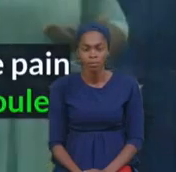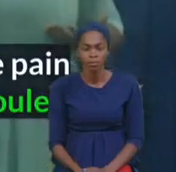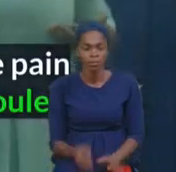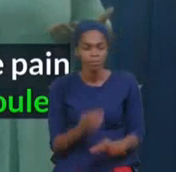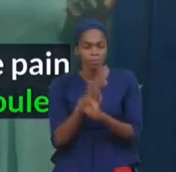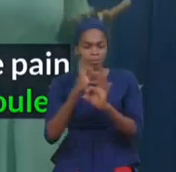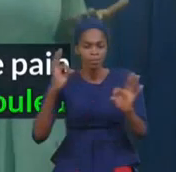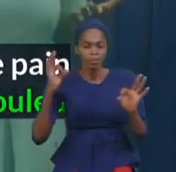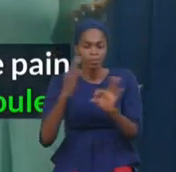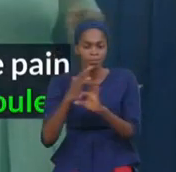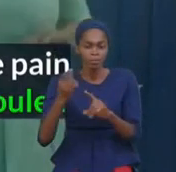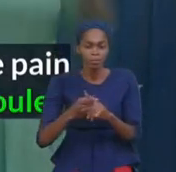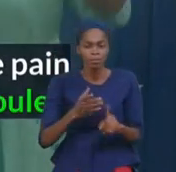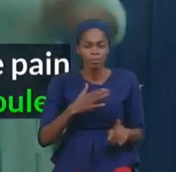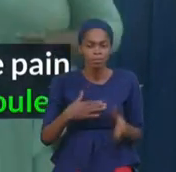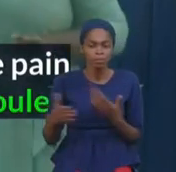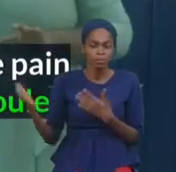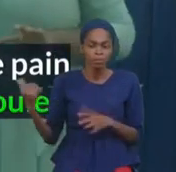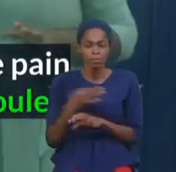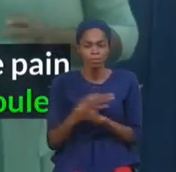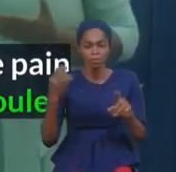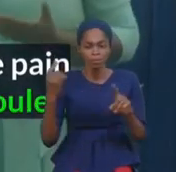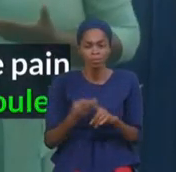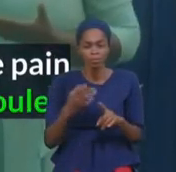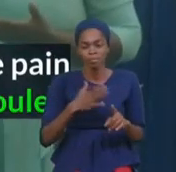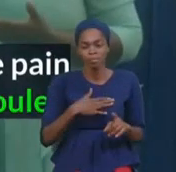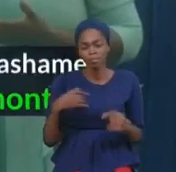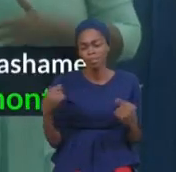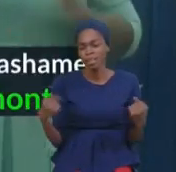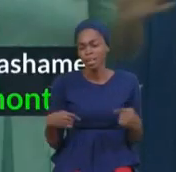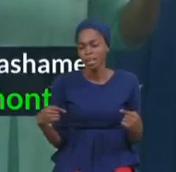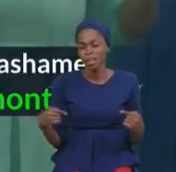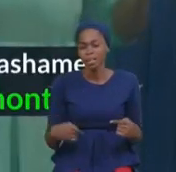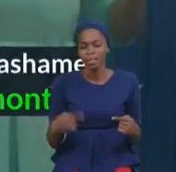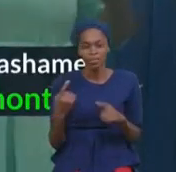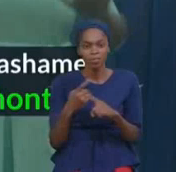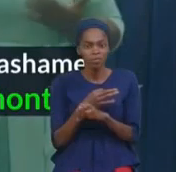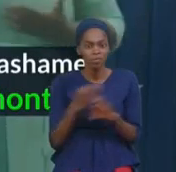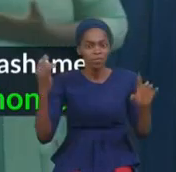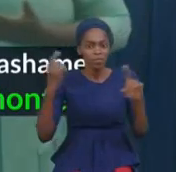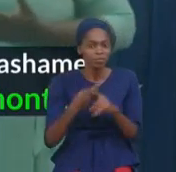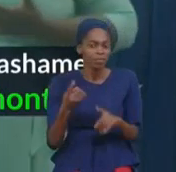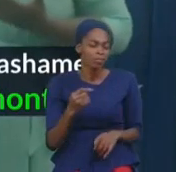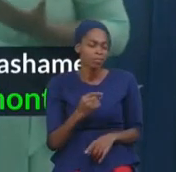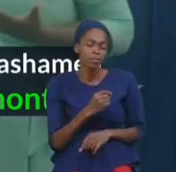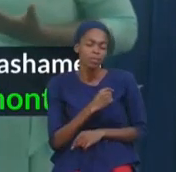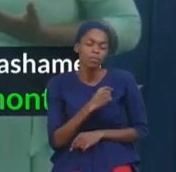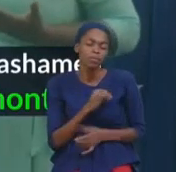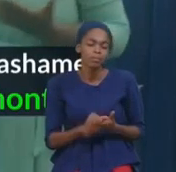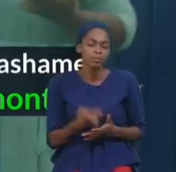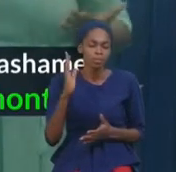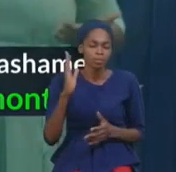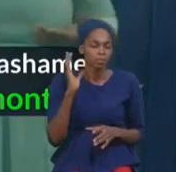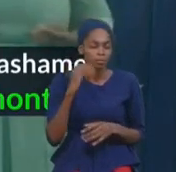Free from my past, free from my pain, free from the guilt that will cause